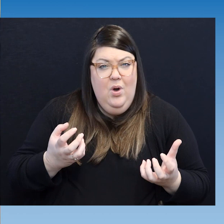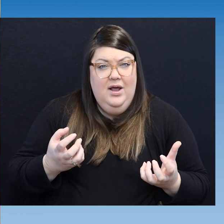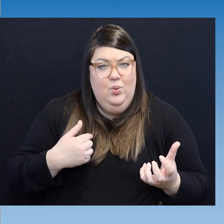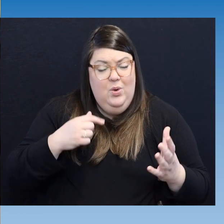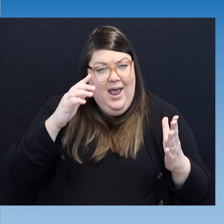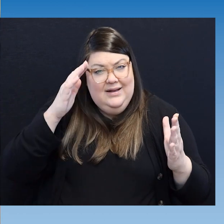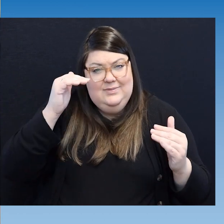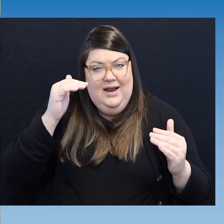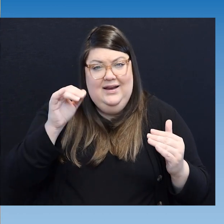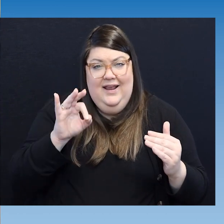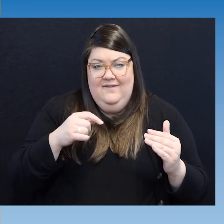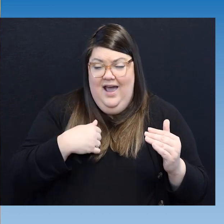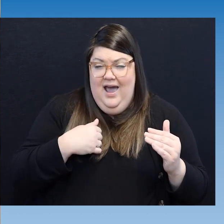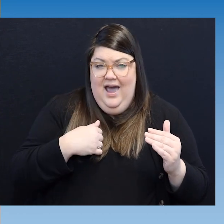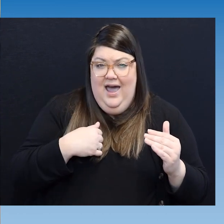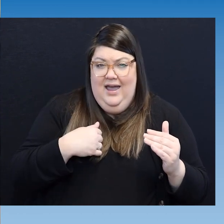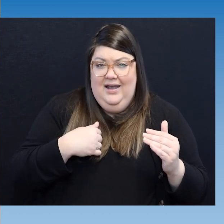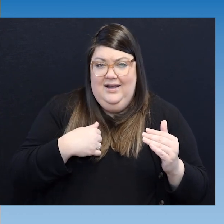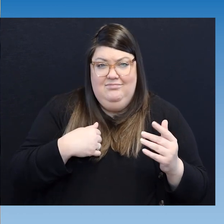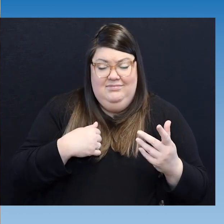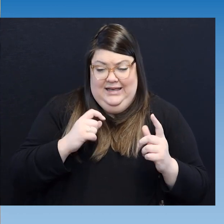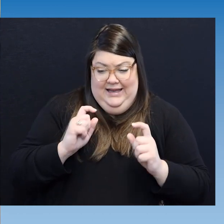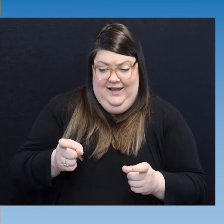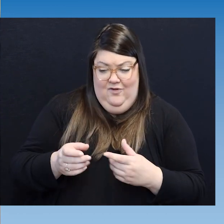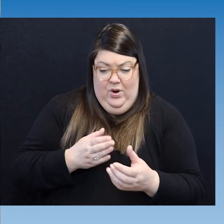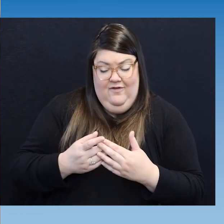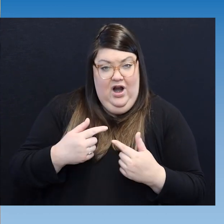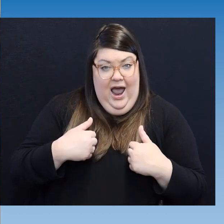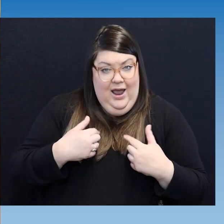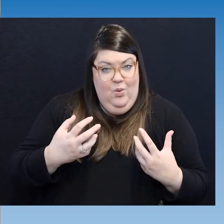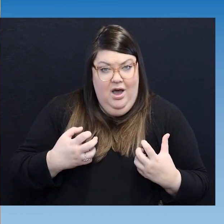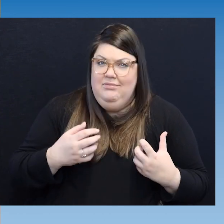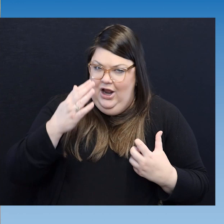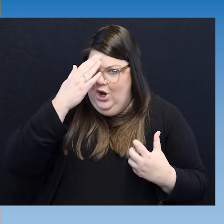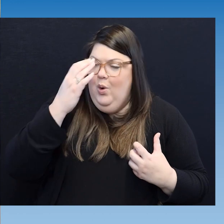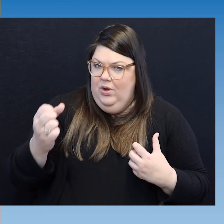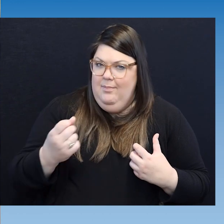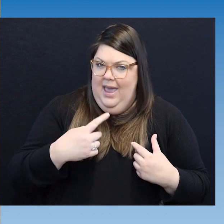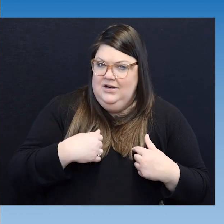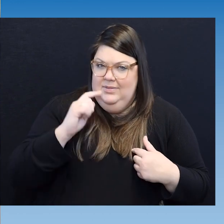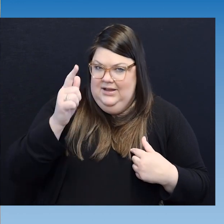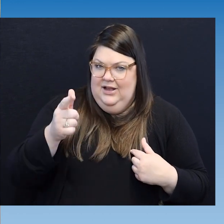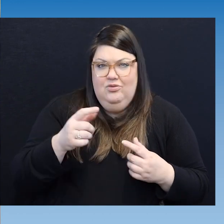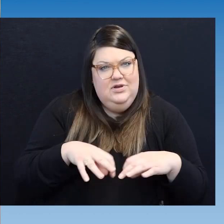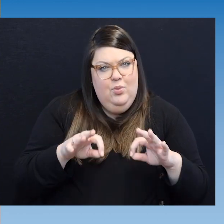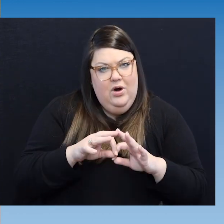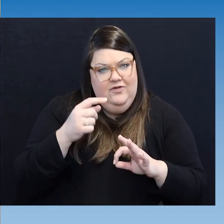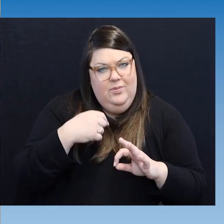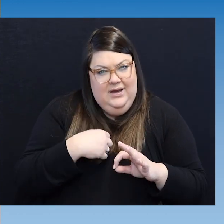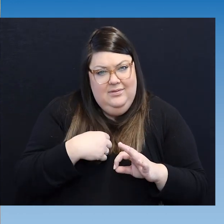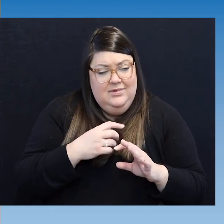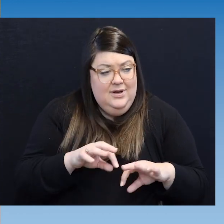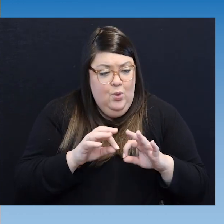I expect? And if I give what I expect, I know that I'm going to get it back. So that's important to me. And I think it's